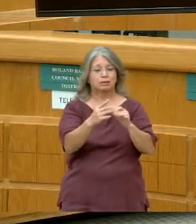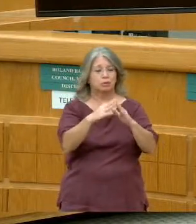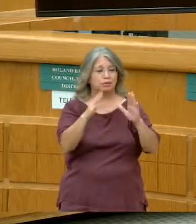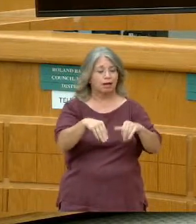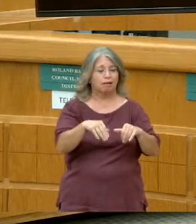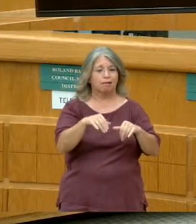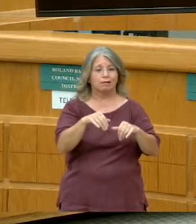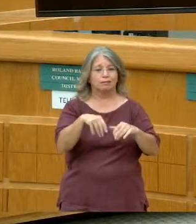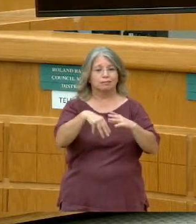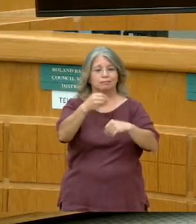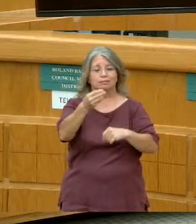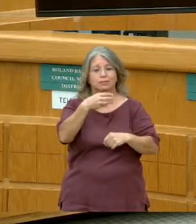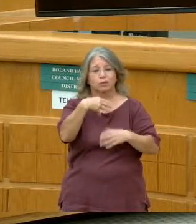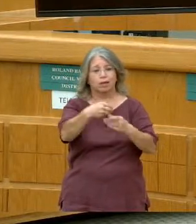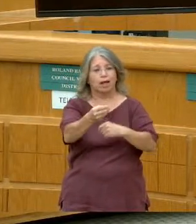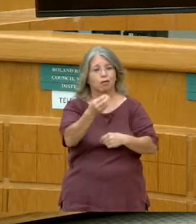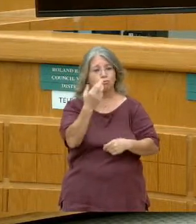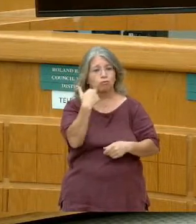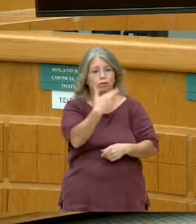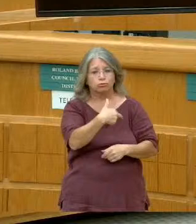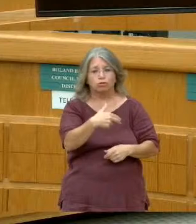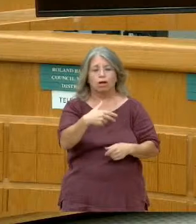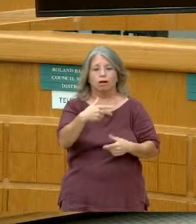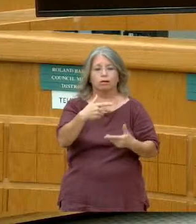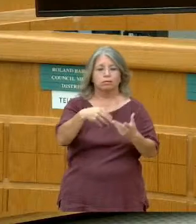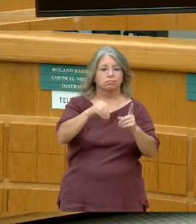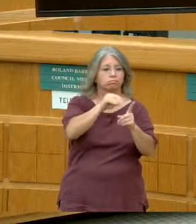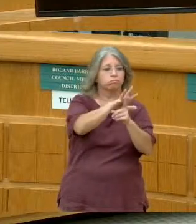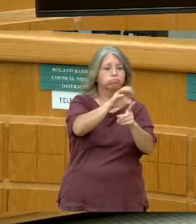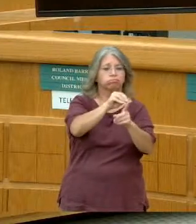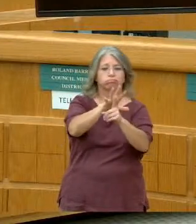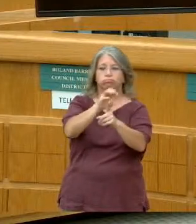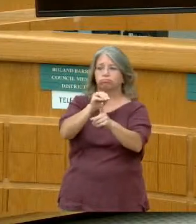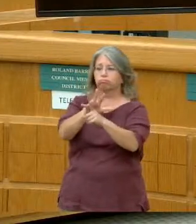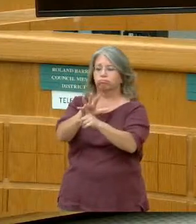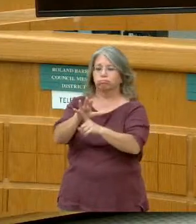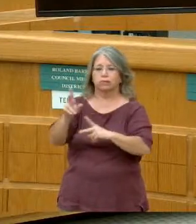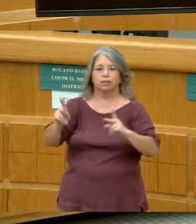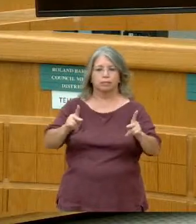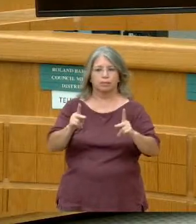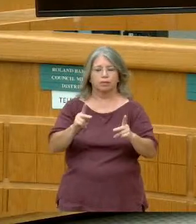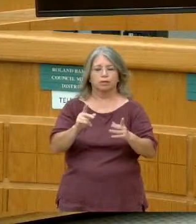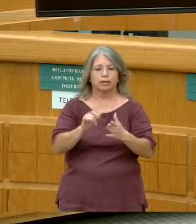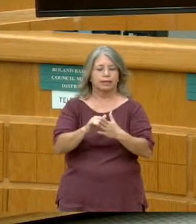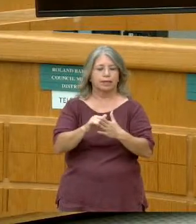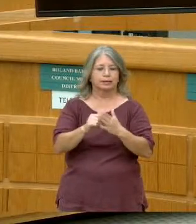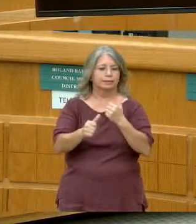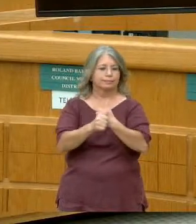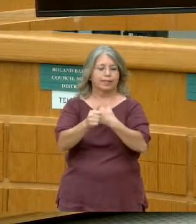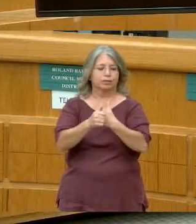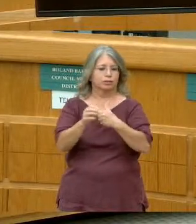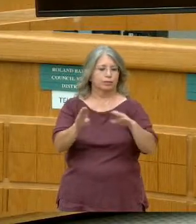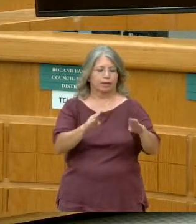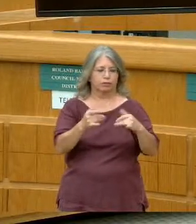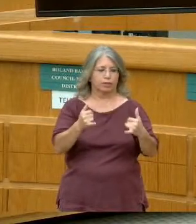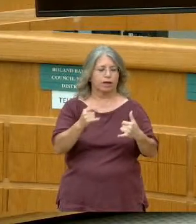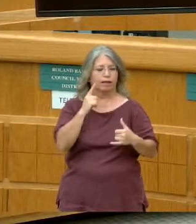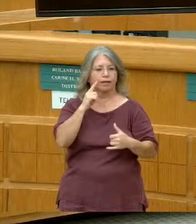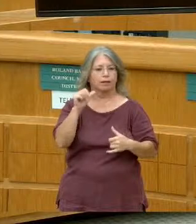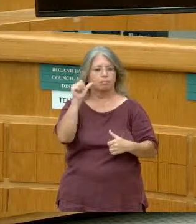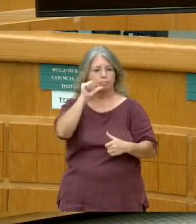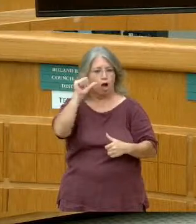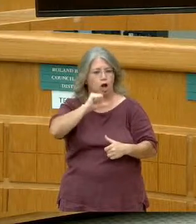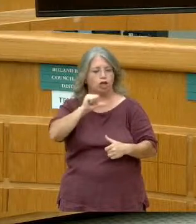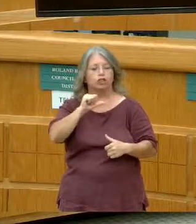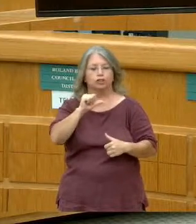hotel, you're eating out at restaurants a lot of times, and those sorts of behaviors are risky right now. Bars, I think, is well understood